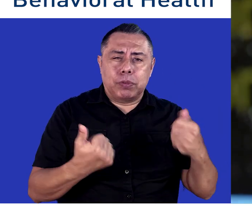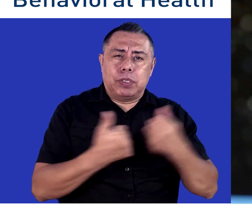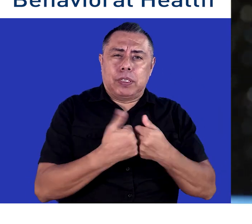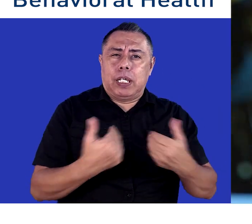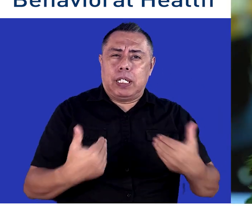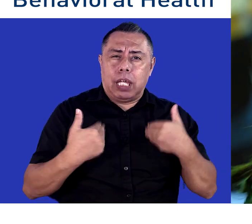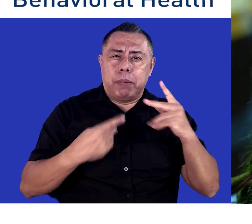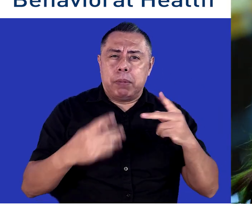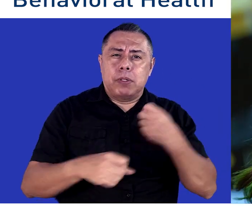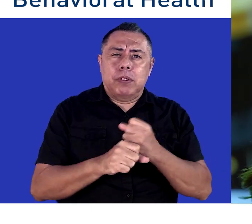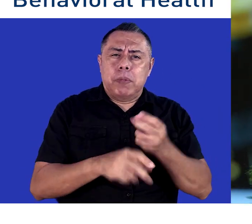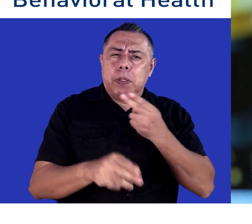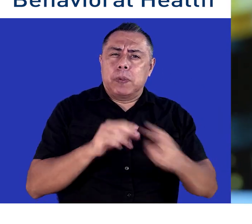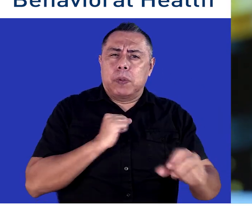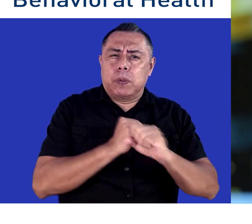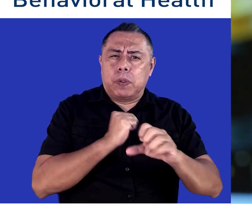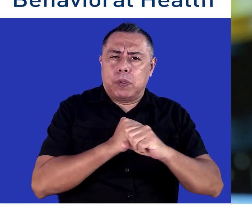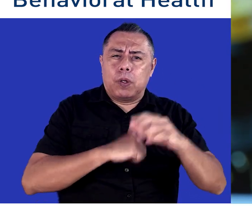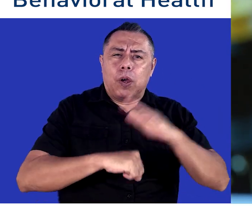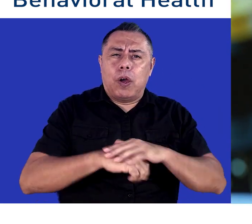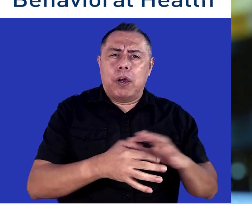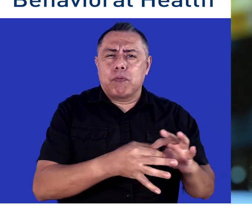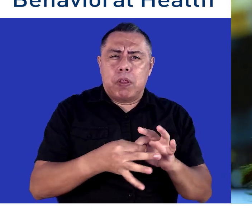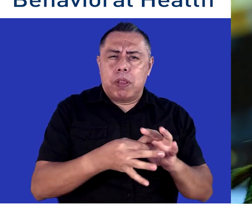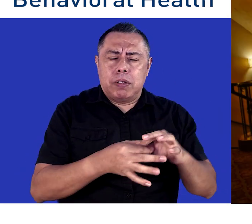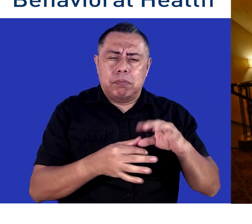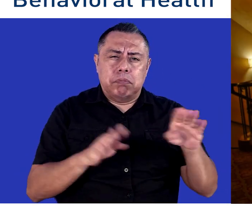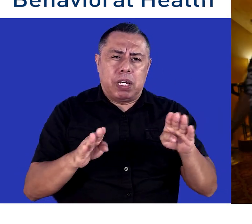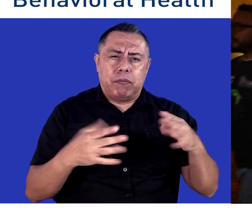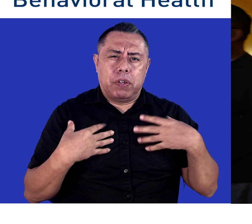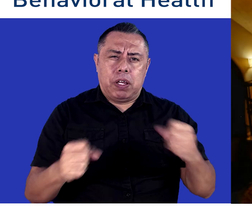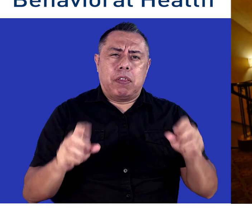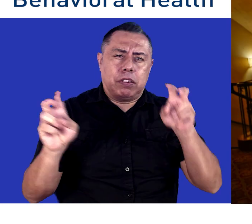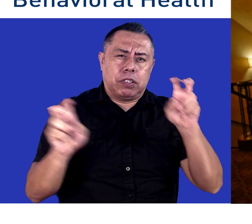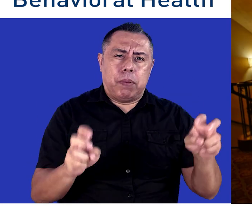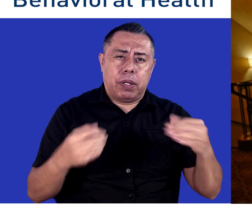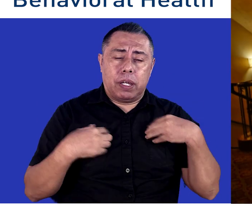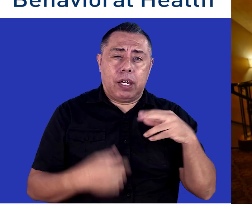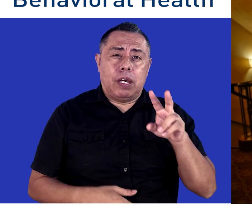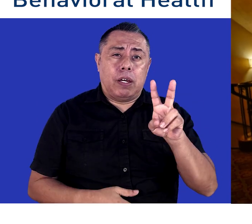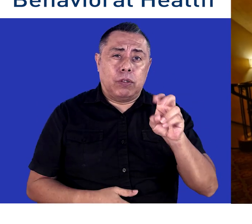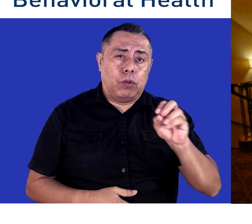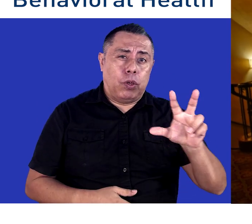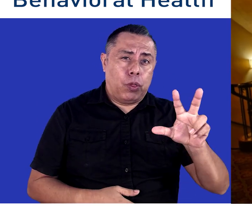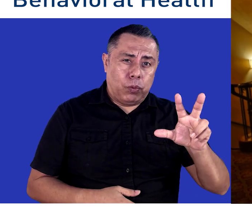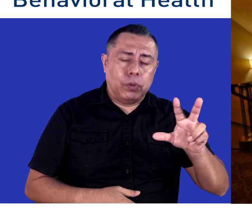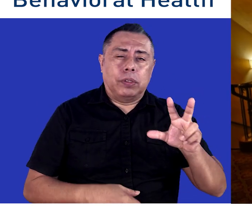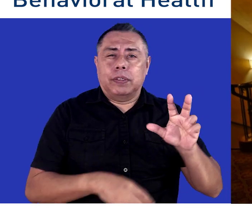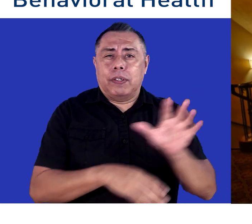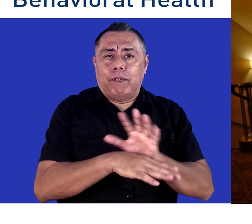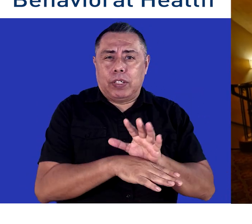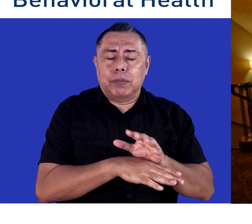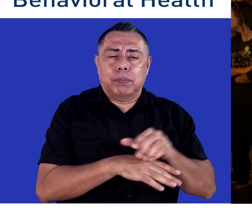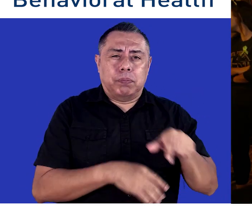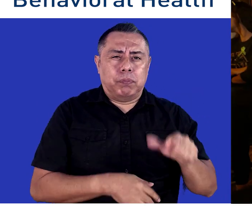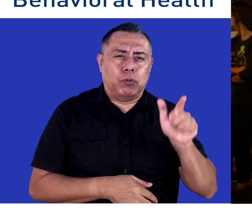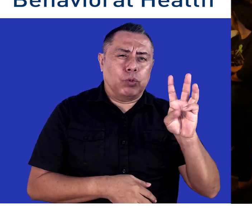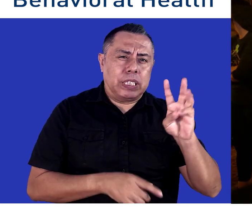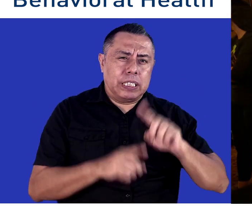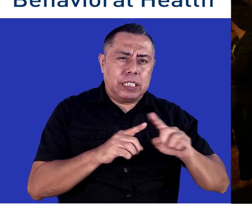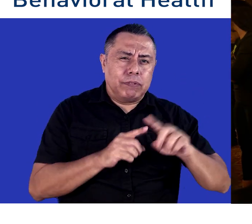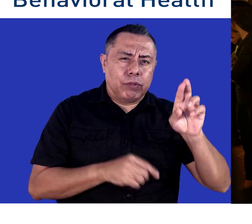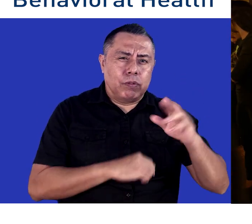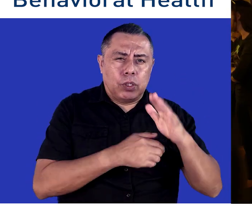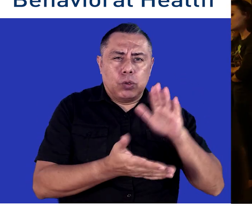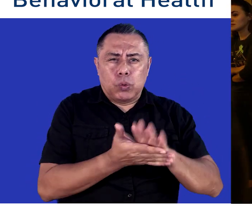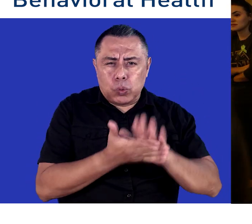make brief public service announcements on related behavioral health topics. 203 films were submitted from 26 Riverside County